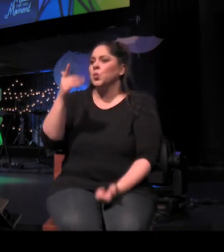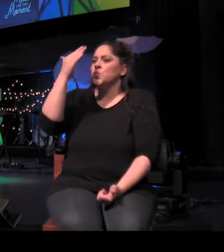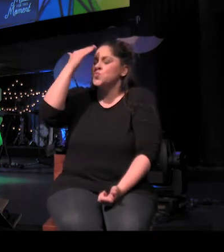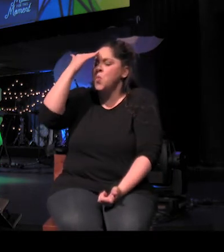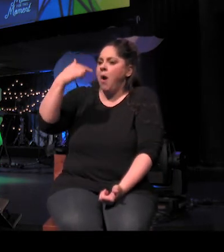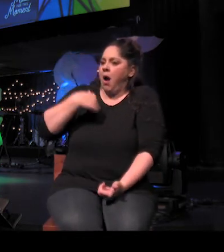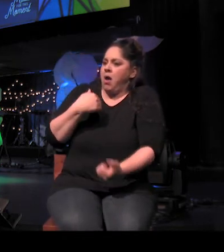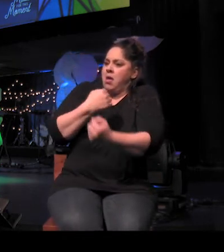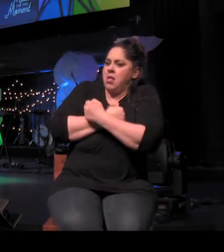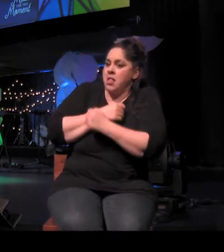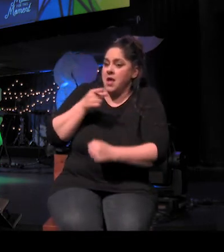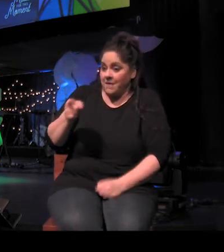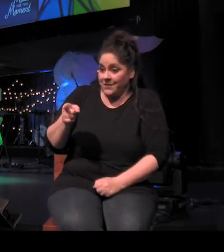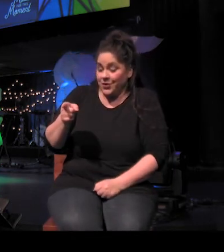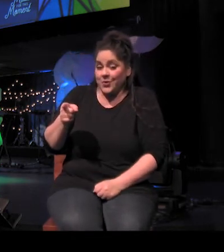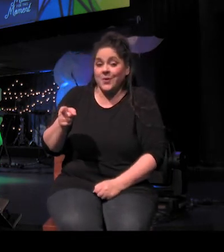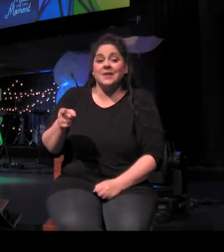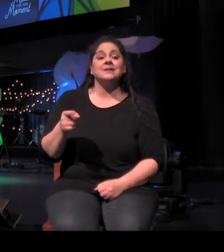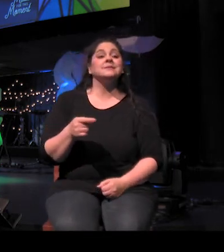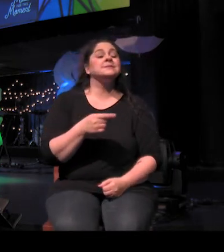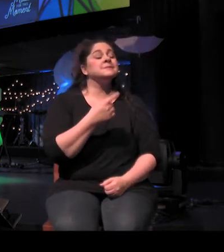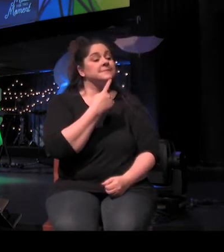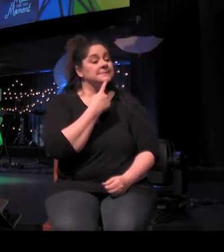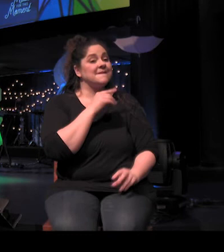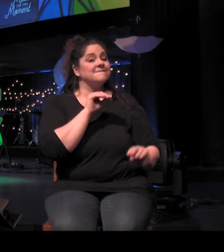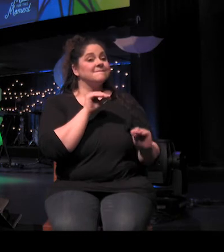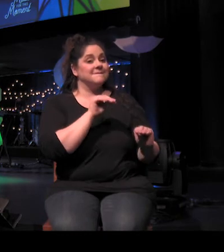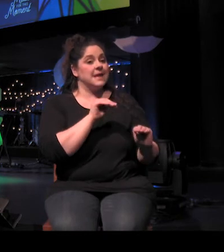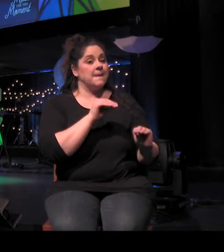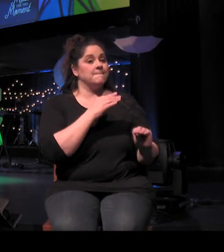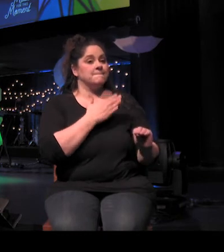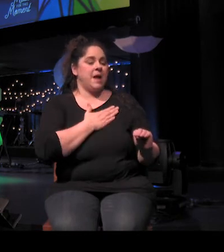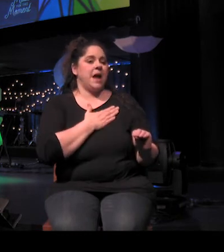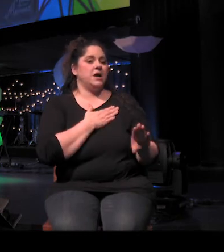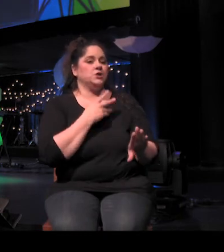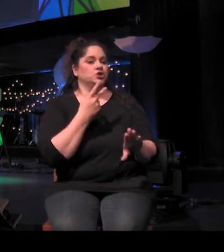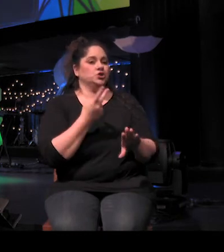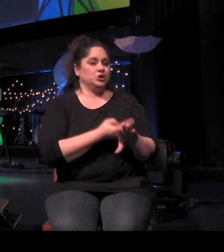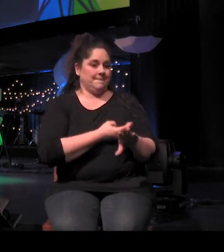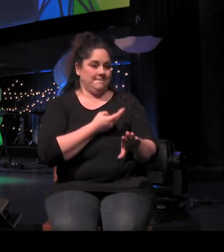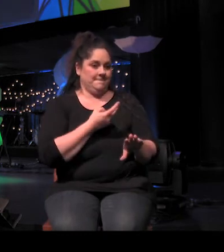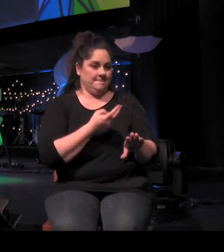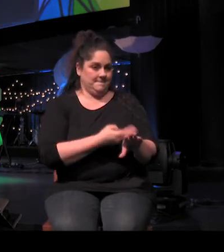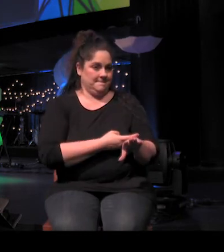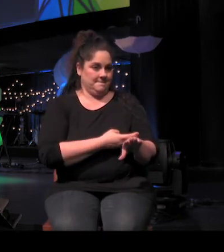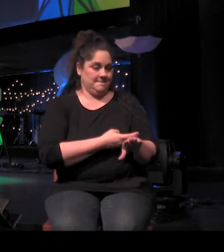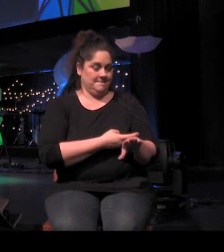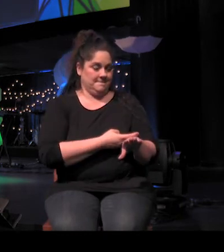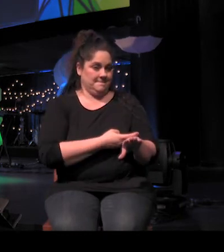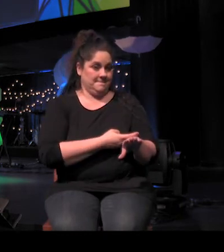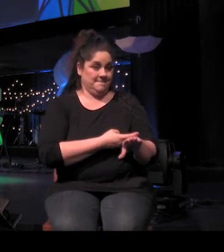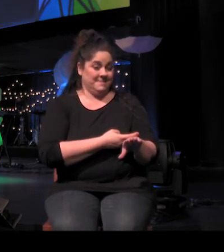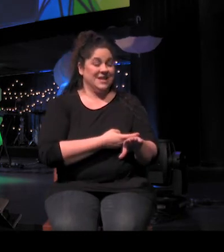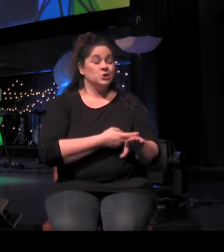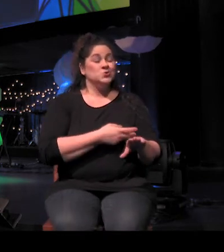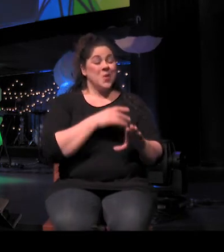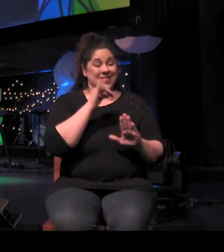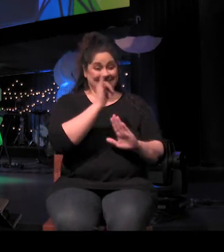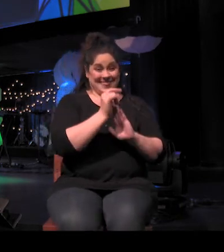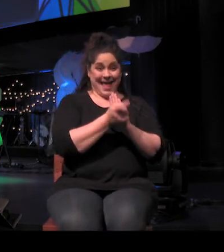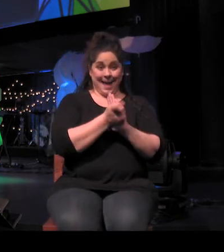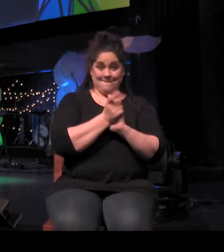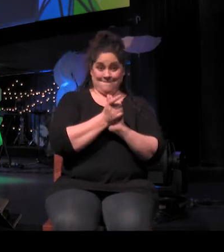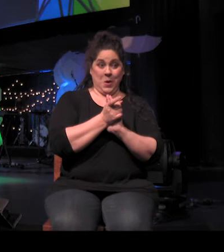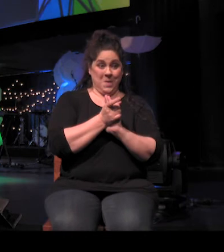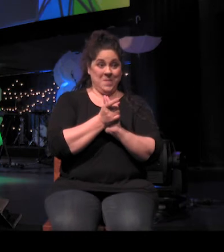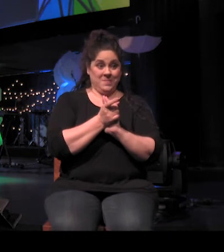Jesus said, "Then feed my sheep." What was happening in this moment? This was a defining moment for